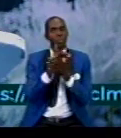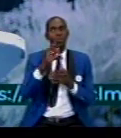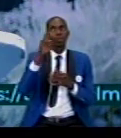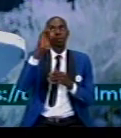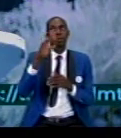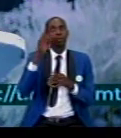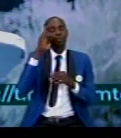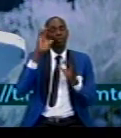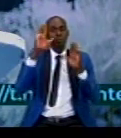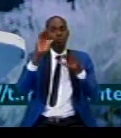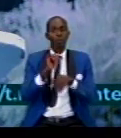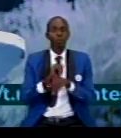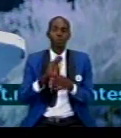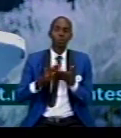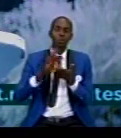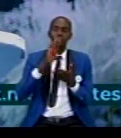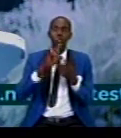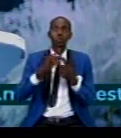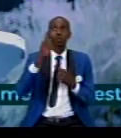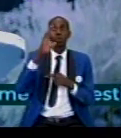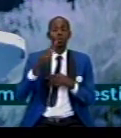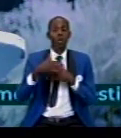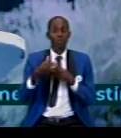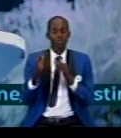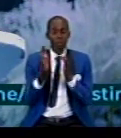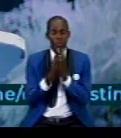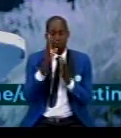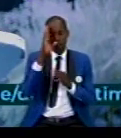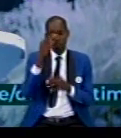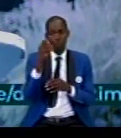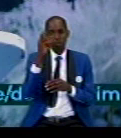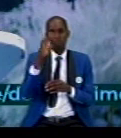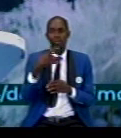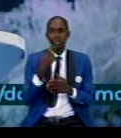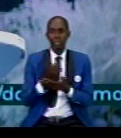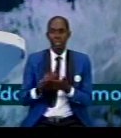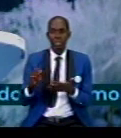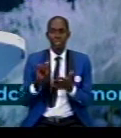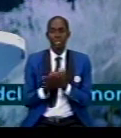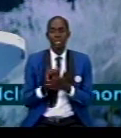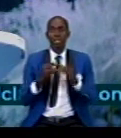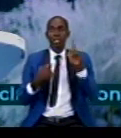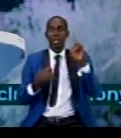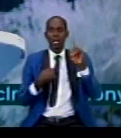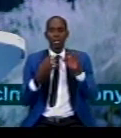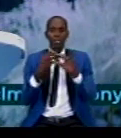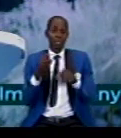healing without going for any operation or paying any money to anybody. I am